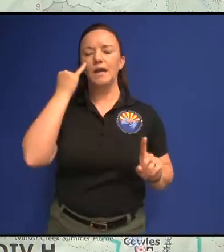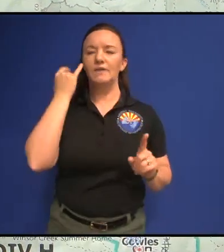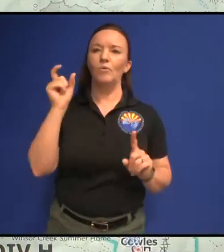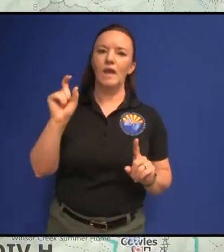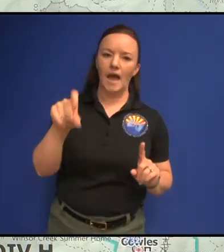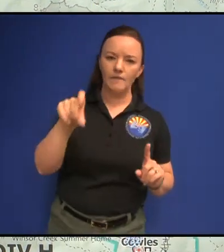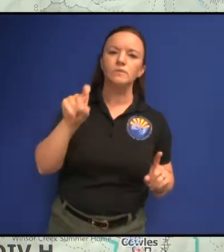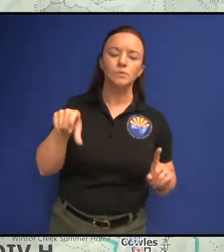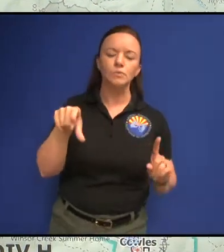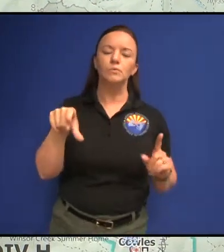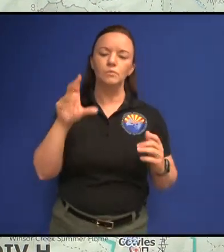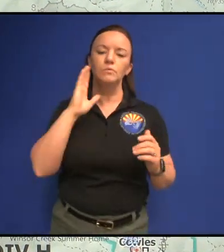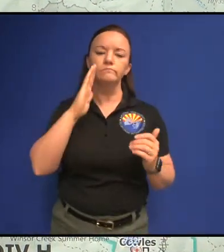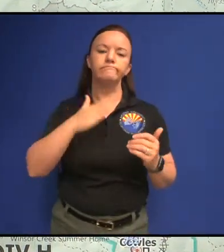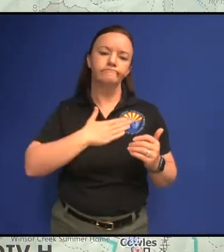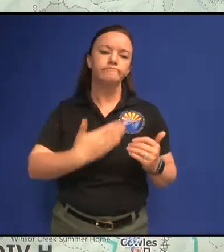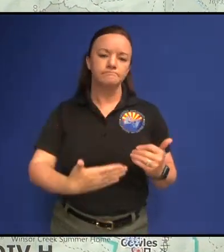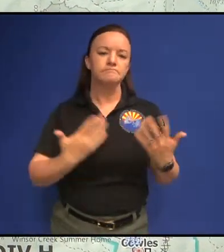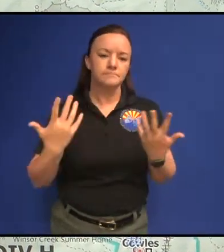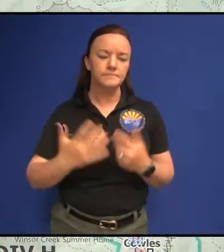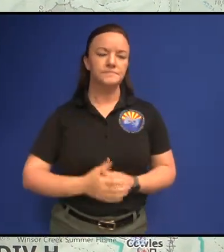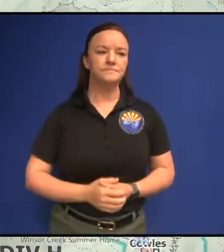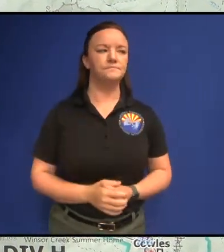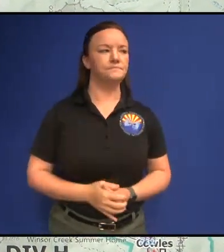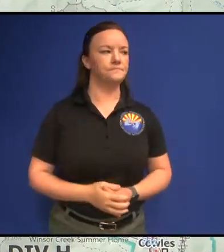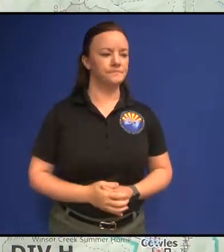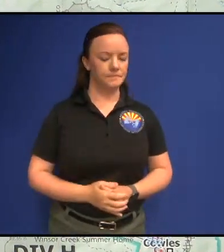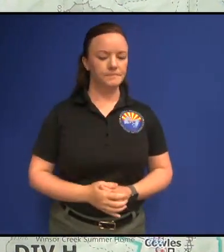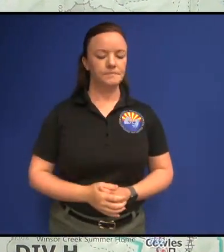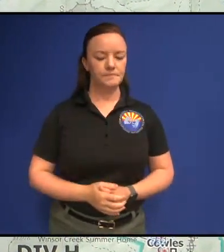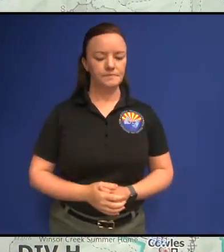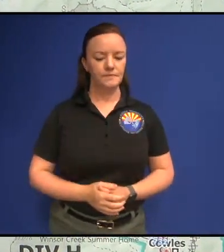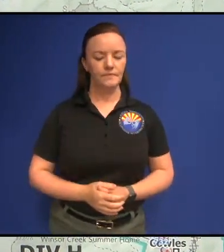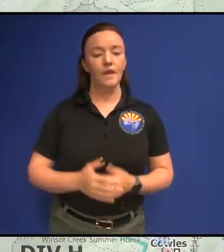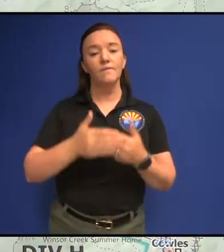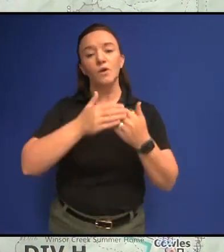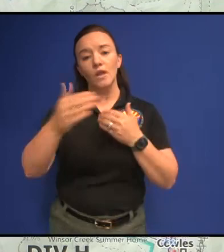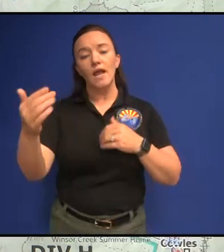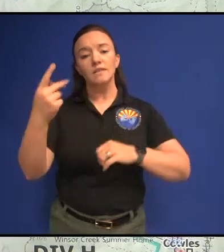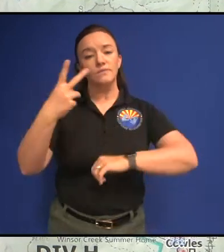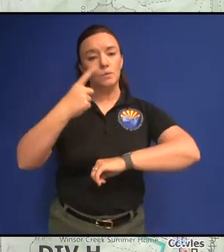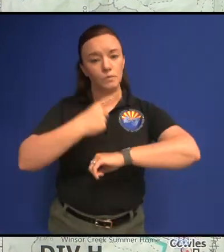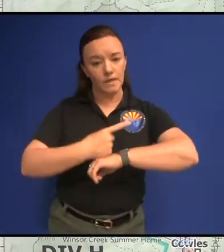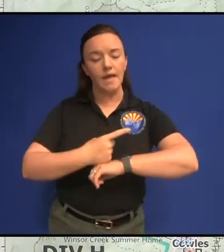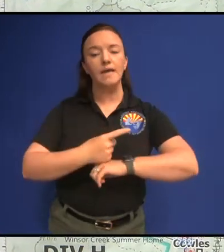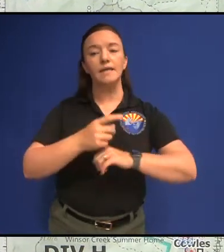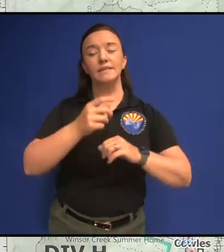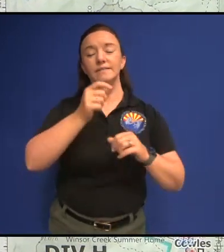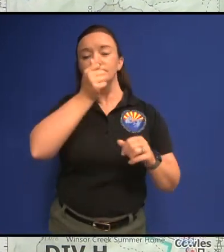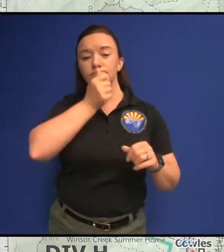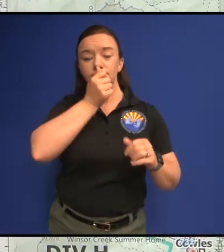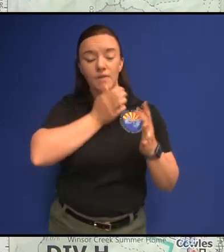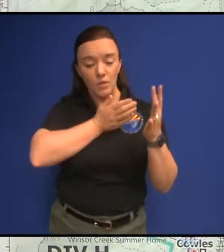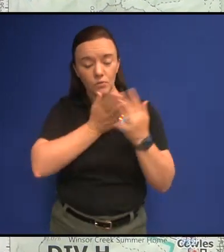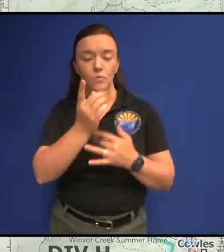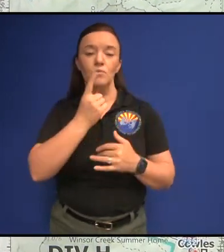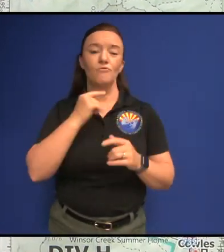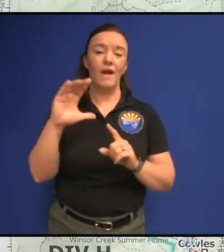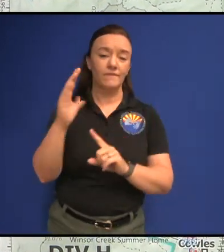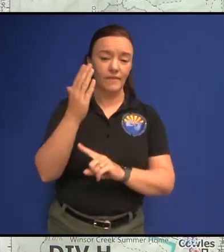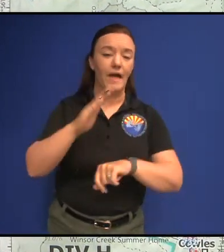we will use moving forward for the next few days at least to get us through this red flag